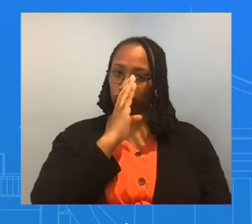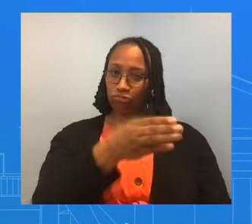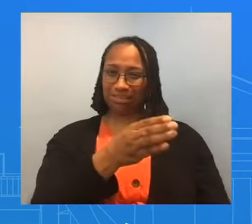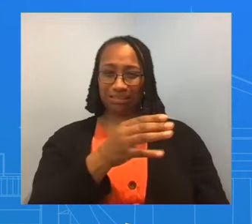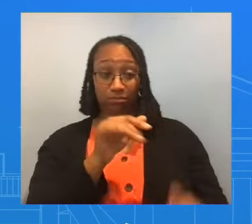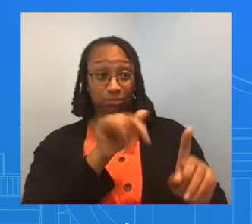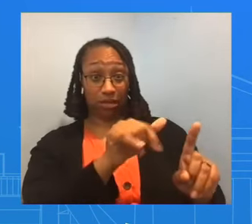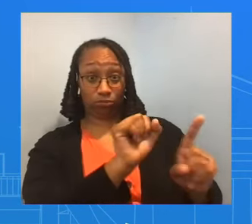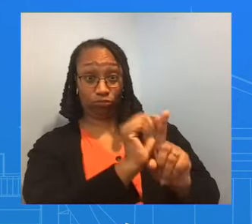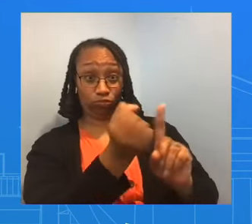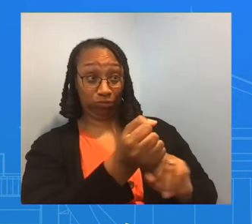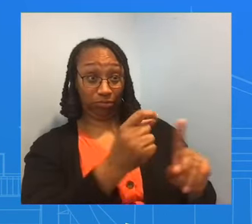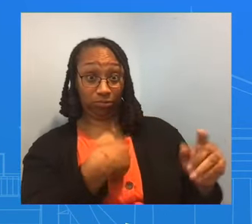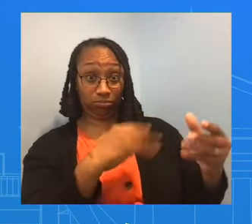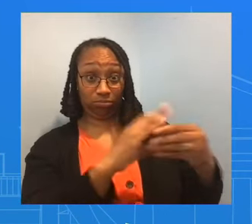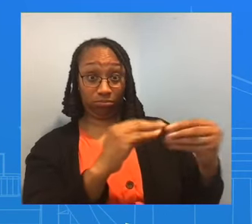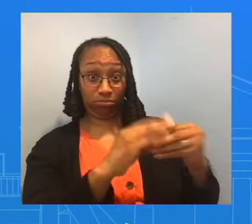you know,